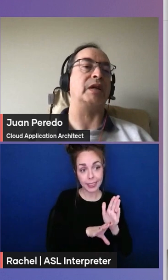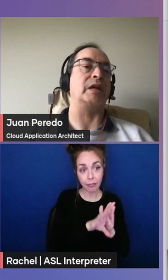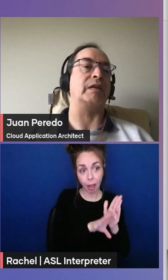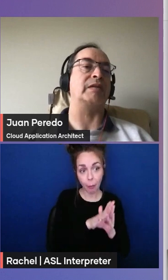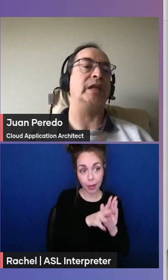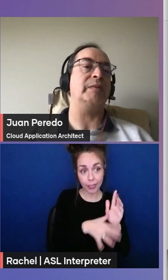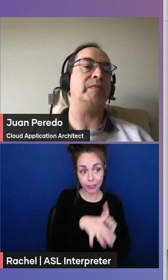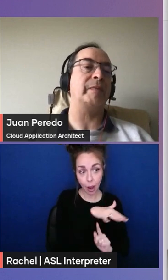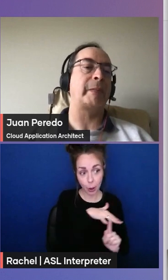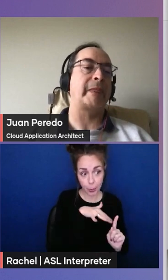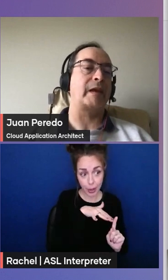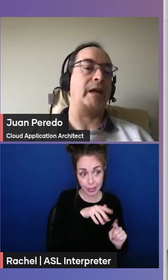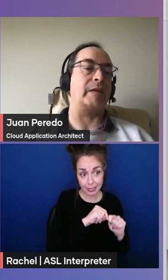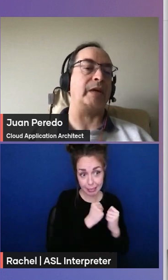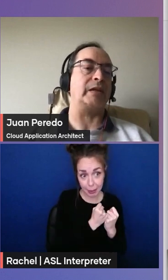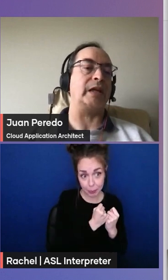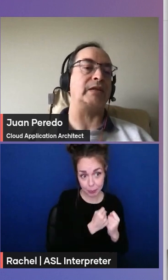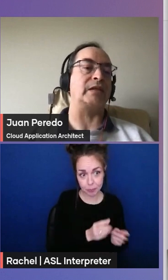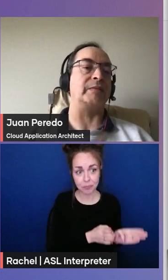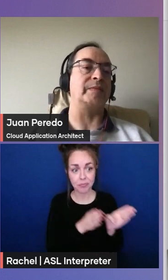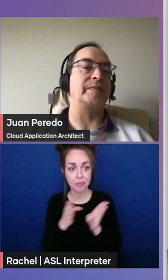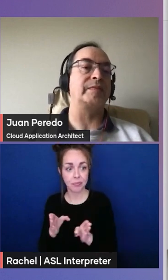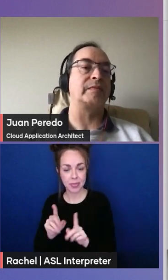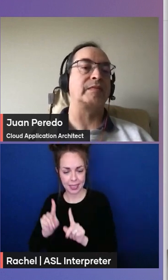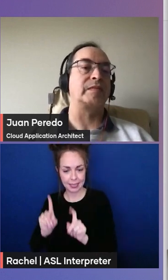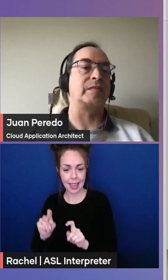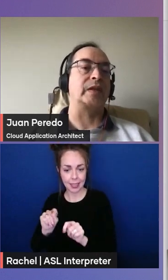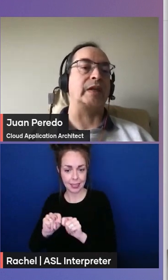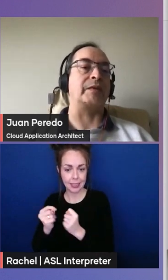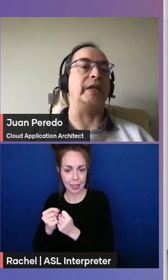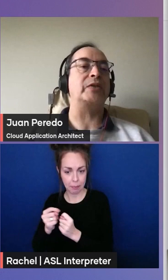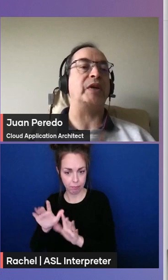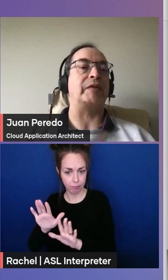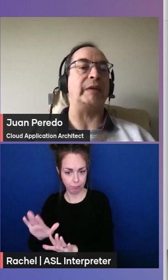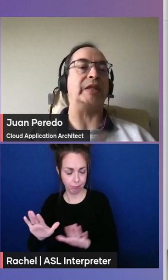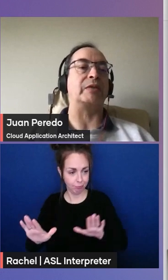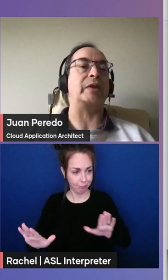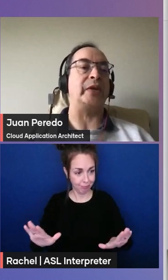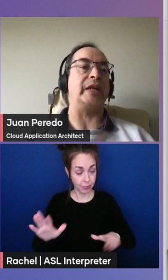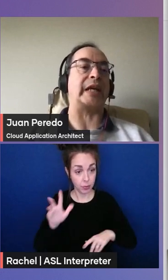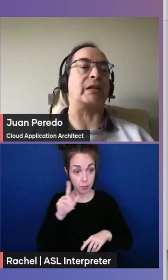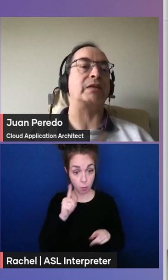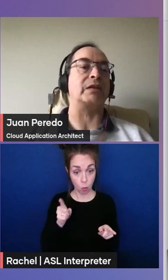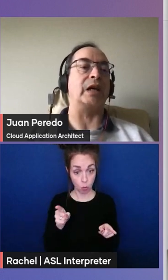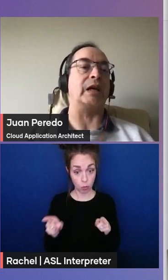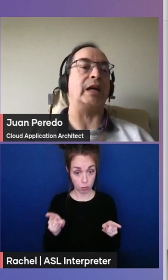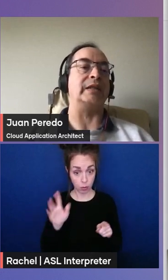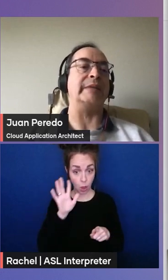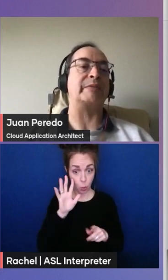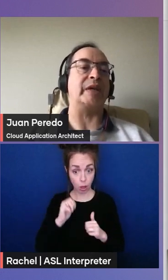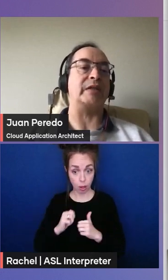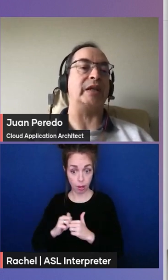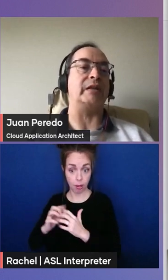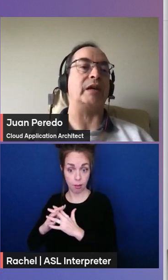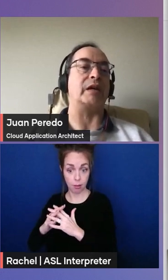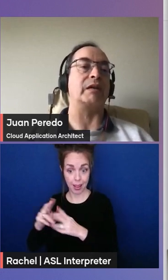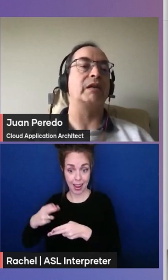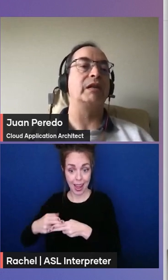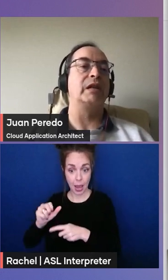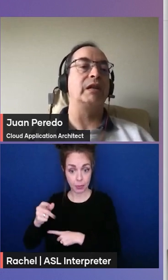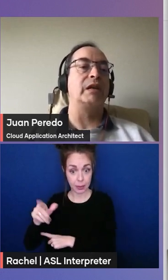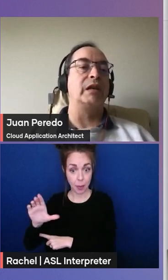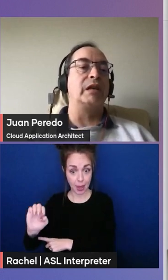environment team and my test team. And for each one of them, it's going to create a cluster, a namespace in